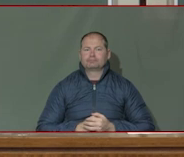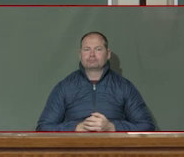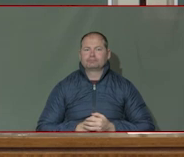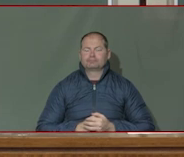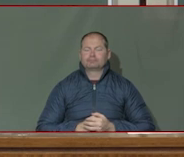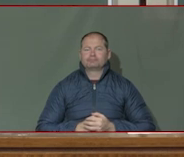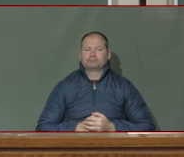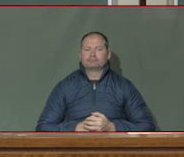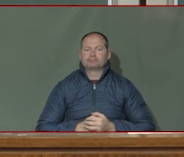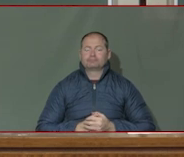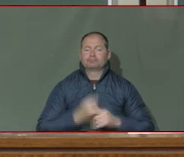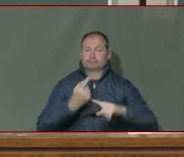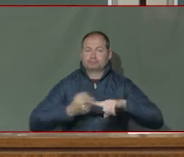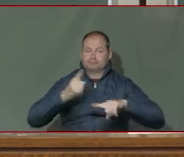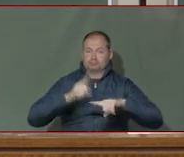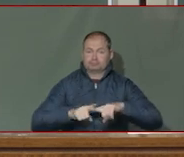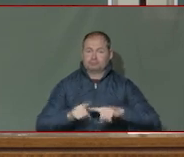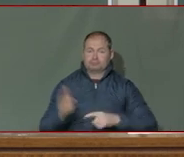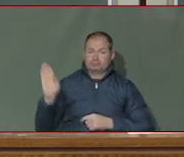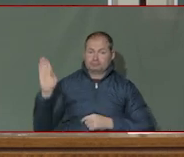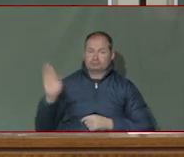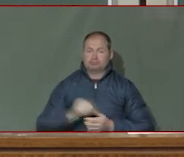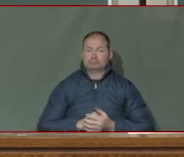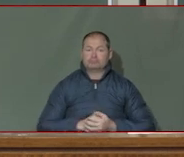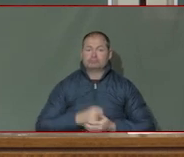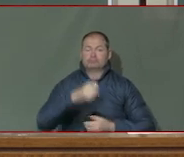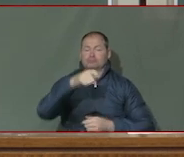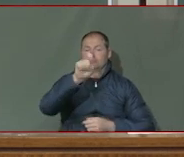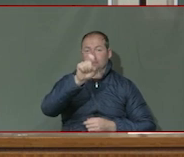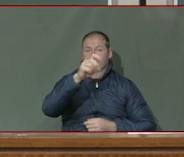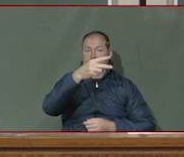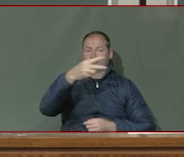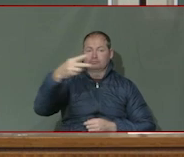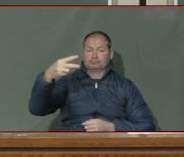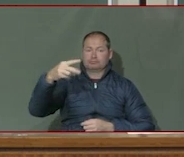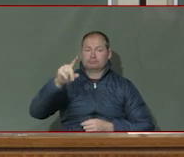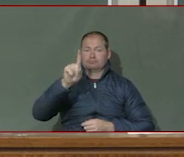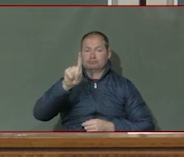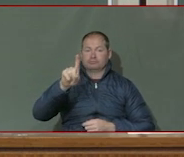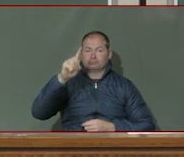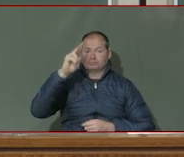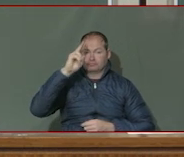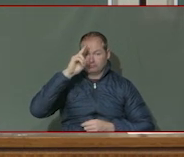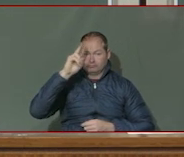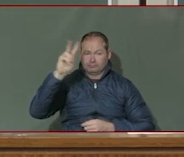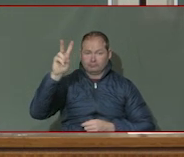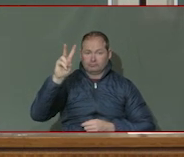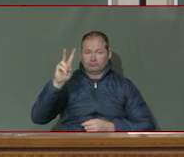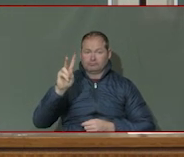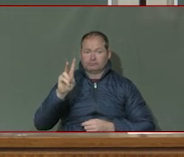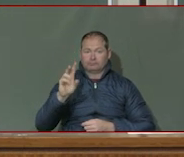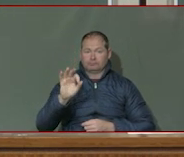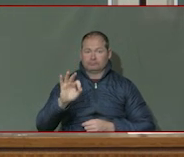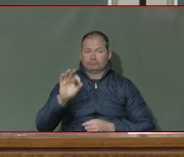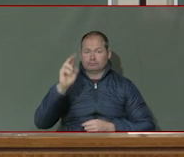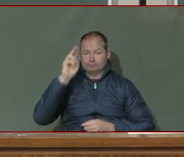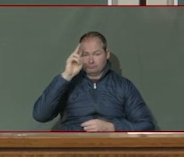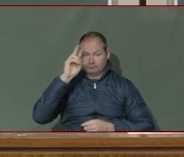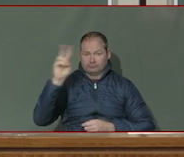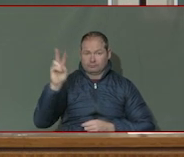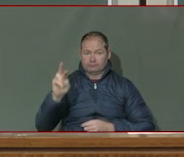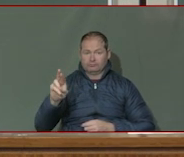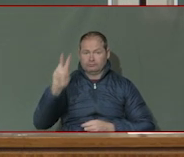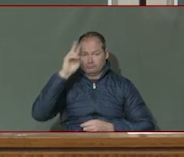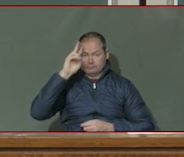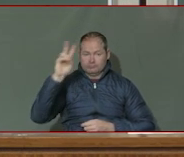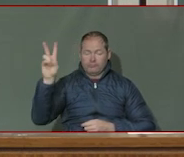Right, in this case here, people, x here is equal to 1 squared plus y is equal to 3 squared is equal to r squared is